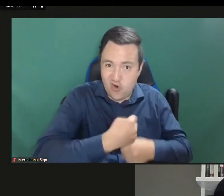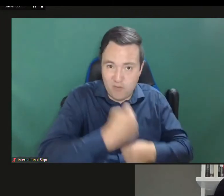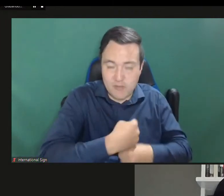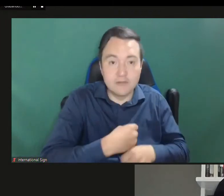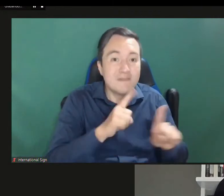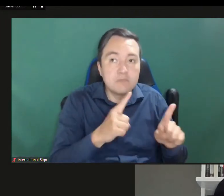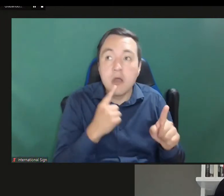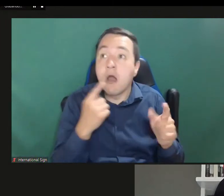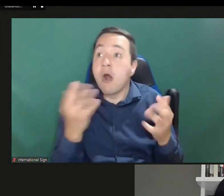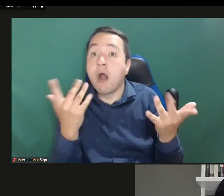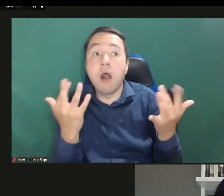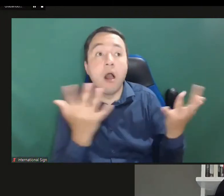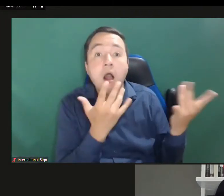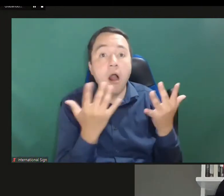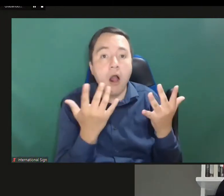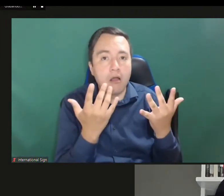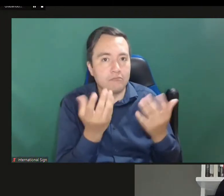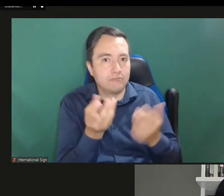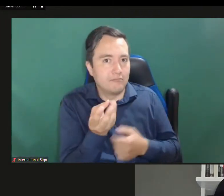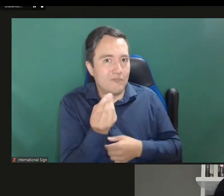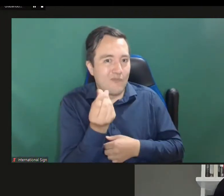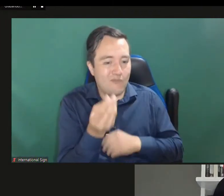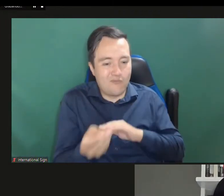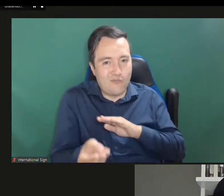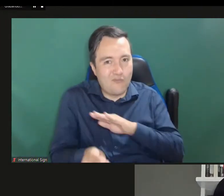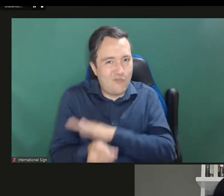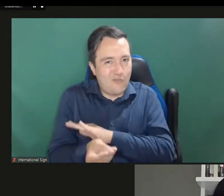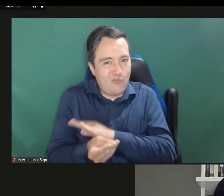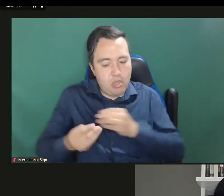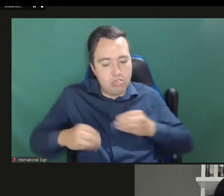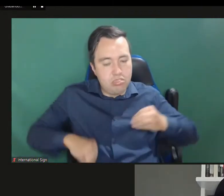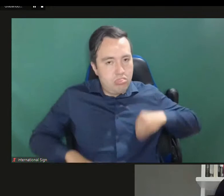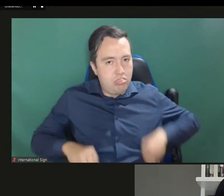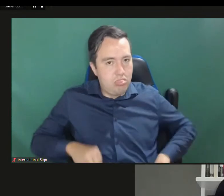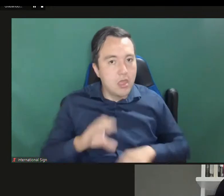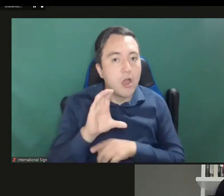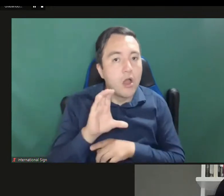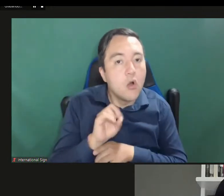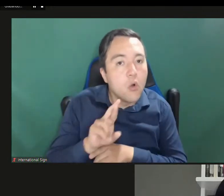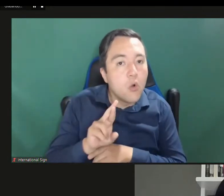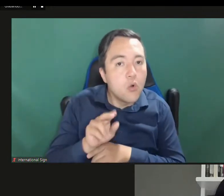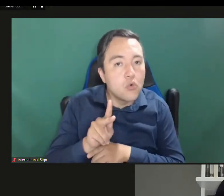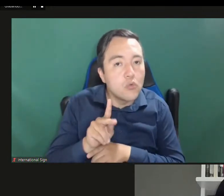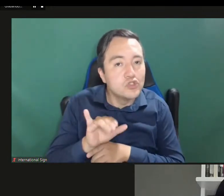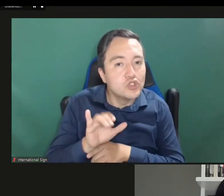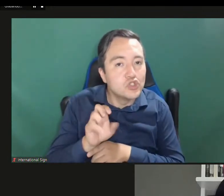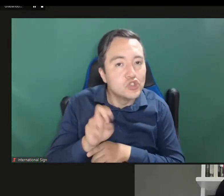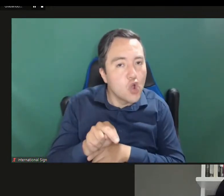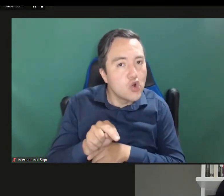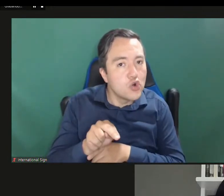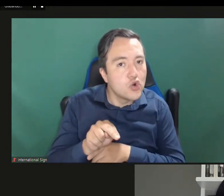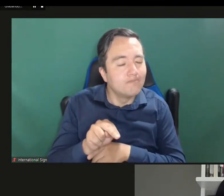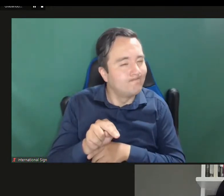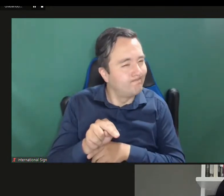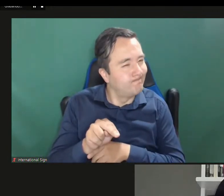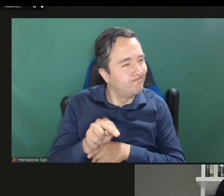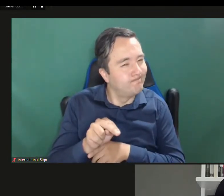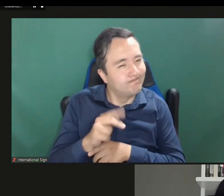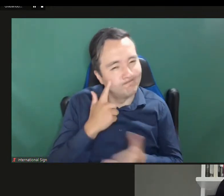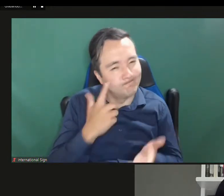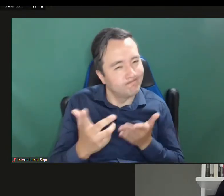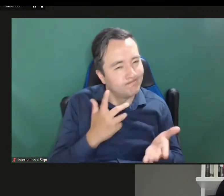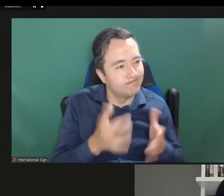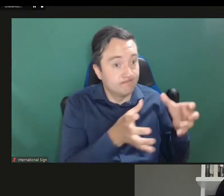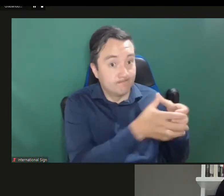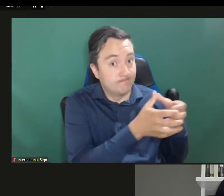it undermines the state's regulatory capacity, given how much control corporations may have.